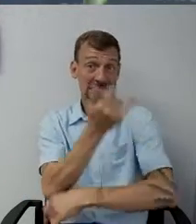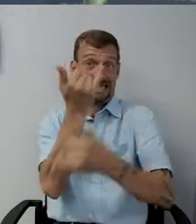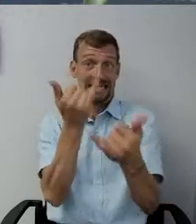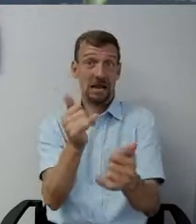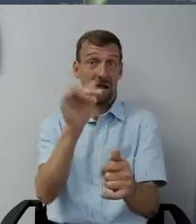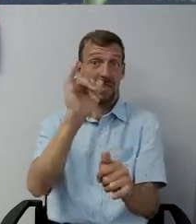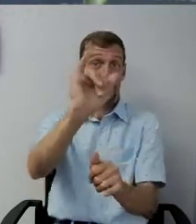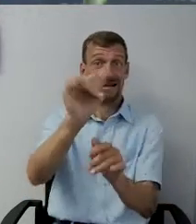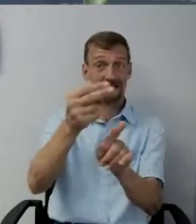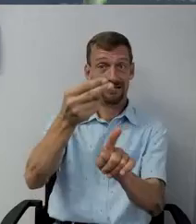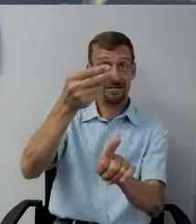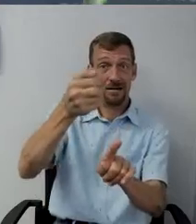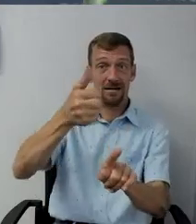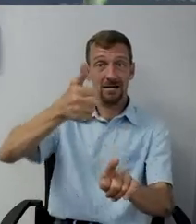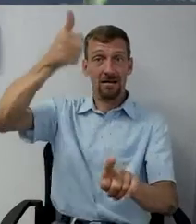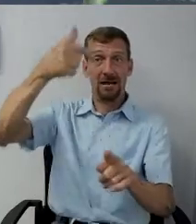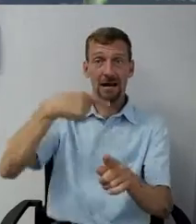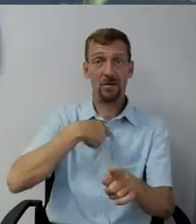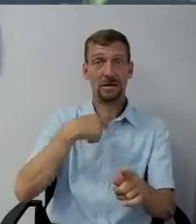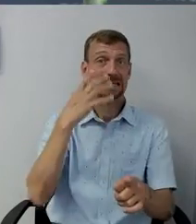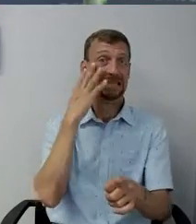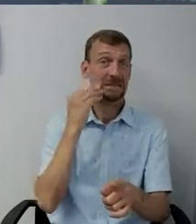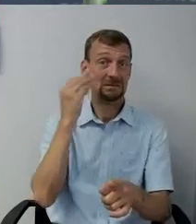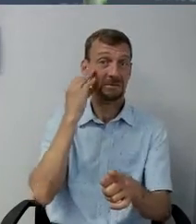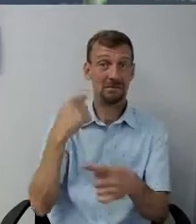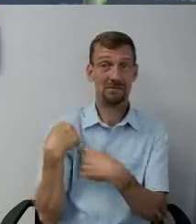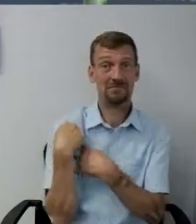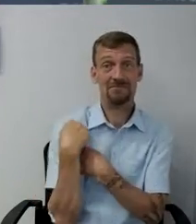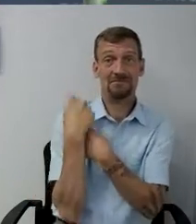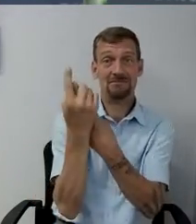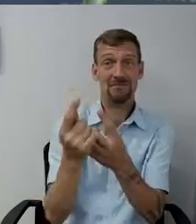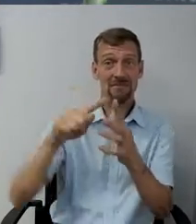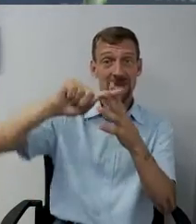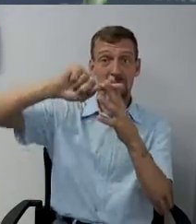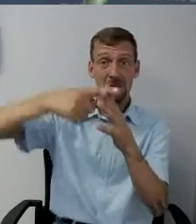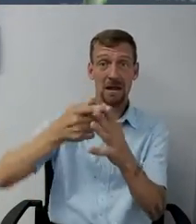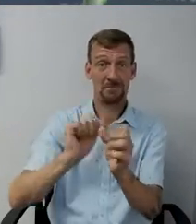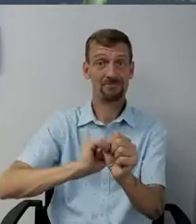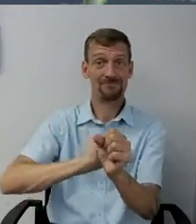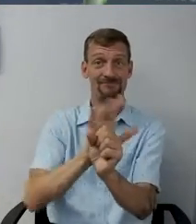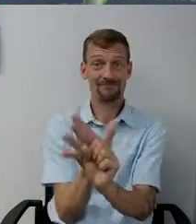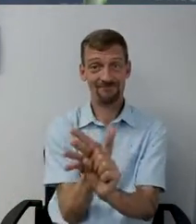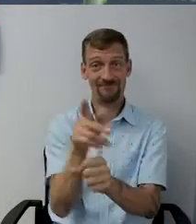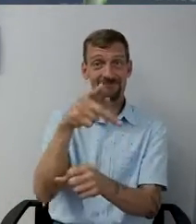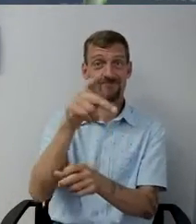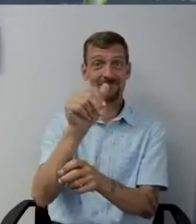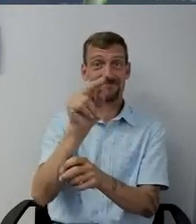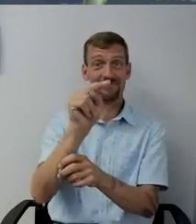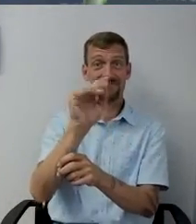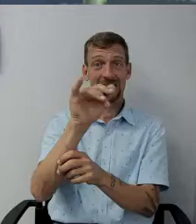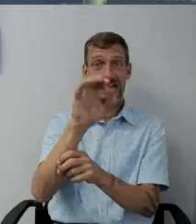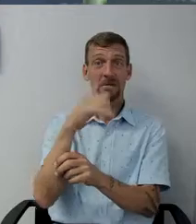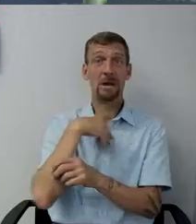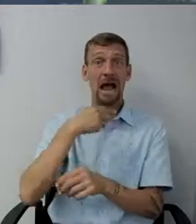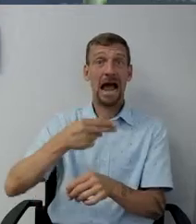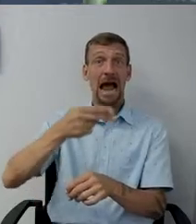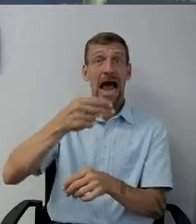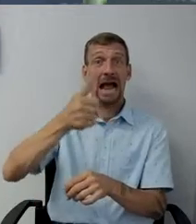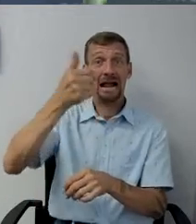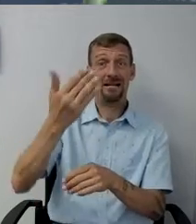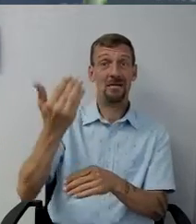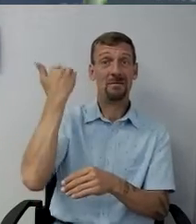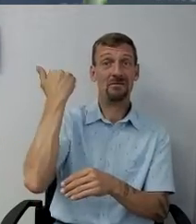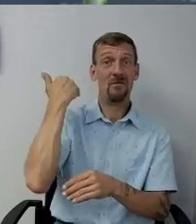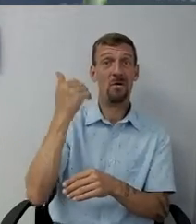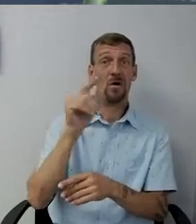the highest hospitalization rates that we've experienced through this entire pandemic. Our previous high water mark was probably